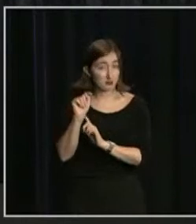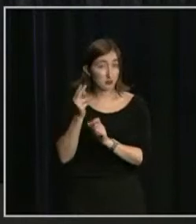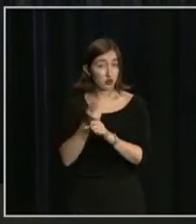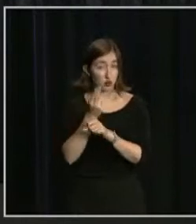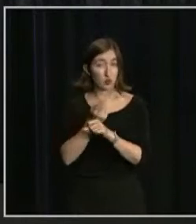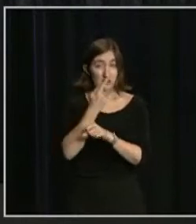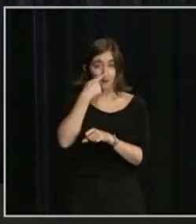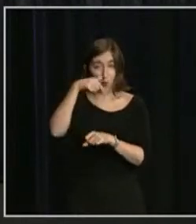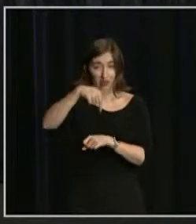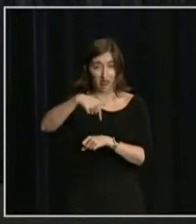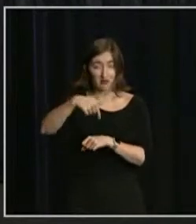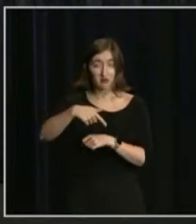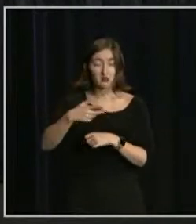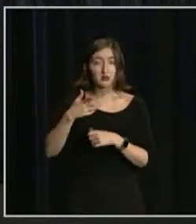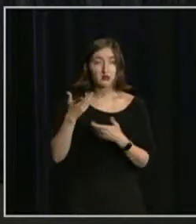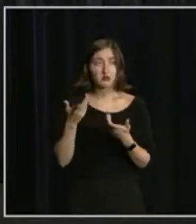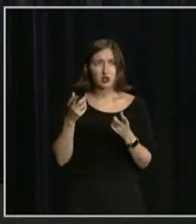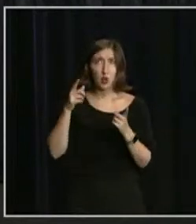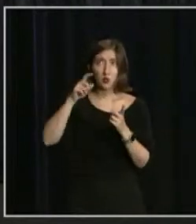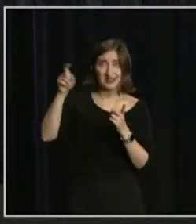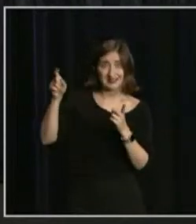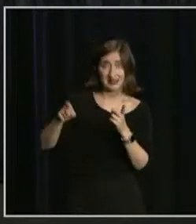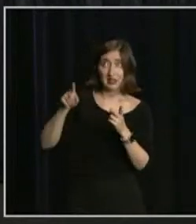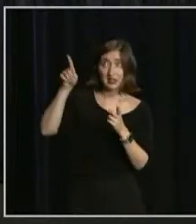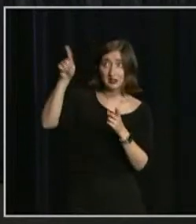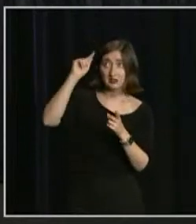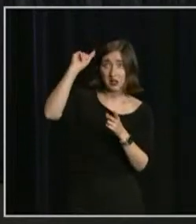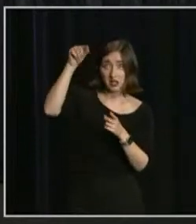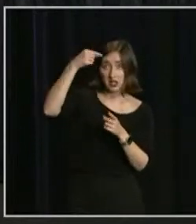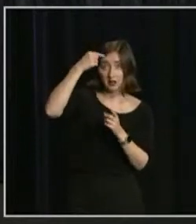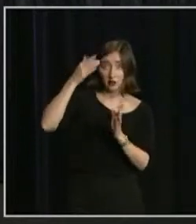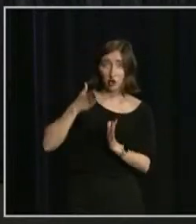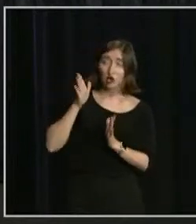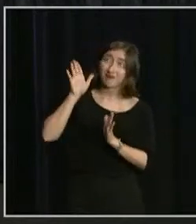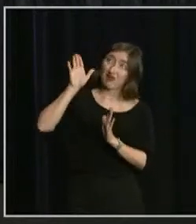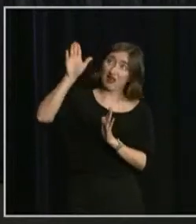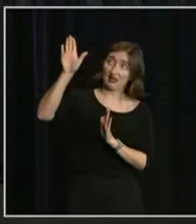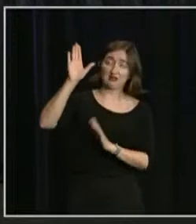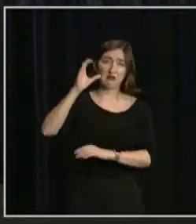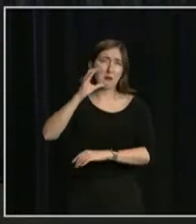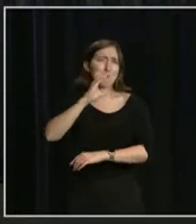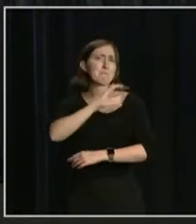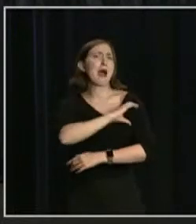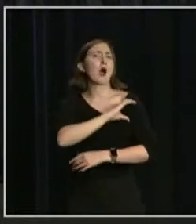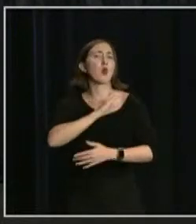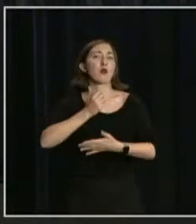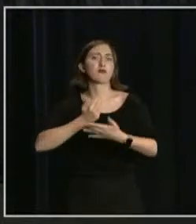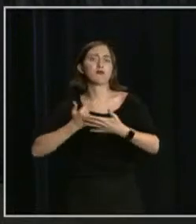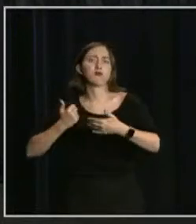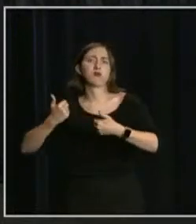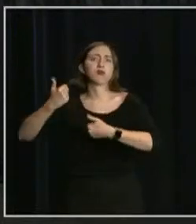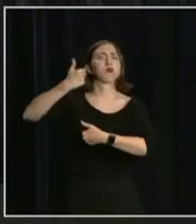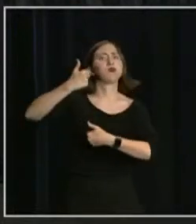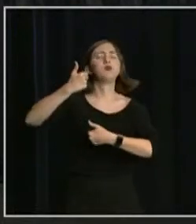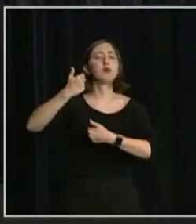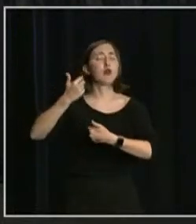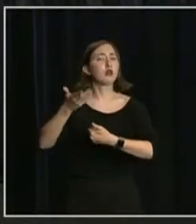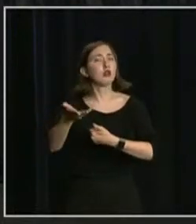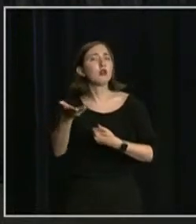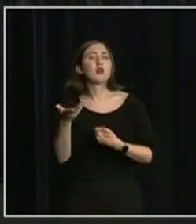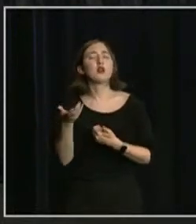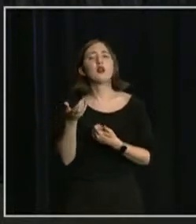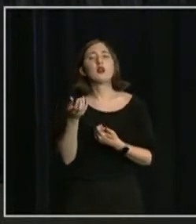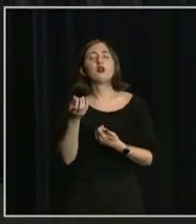state of Texas, doesn't he have the last word when it comes to things like this? And is not, or in the